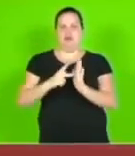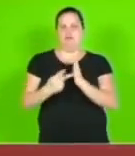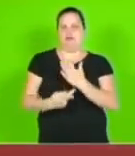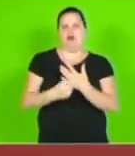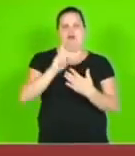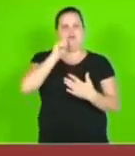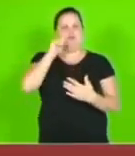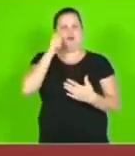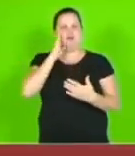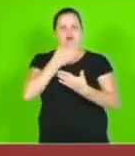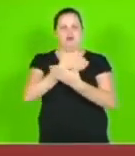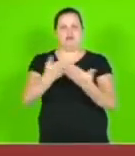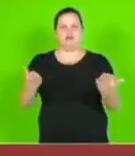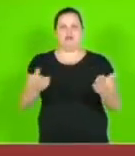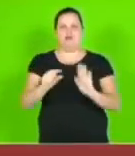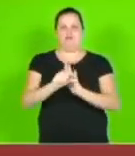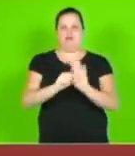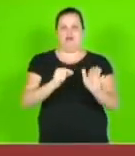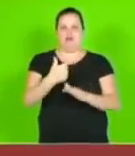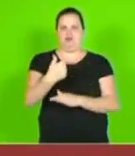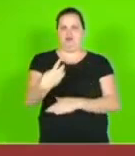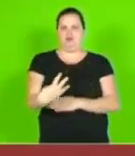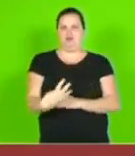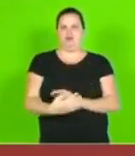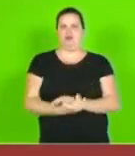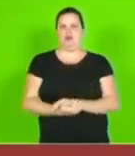The word of the Lord says, the verse